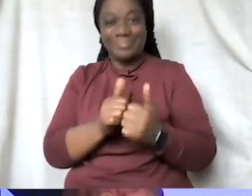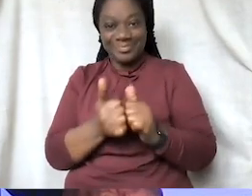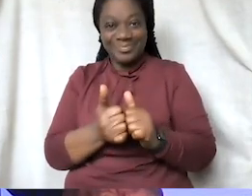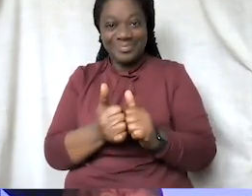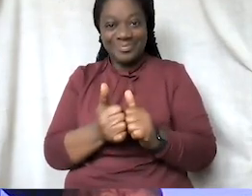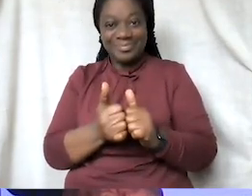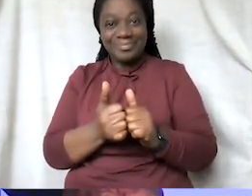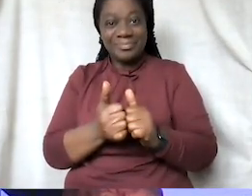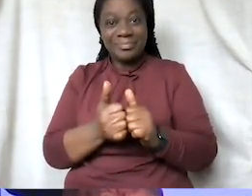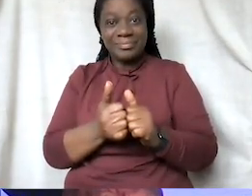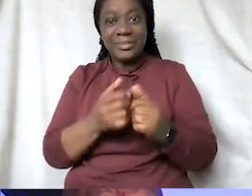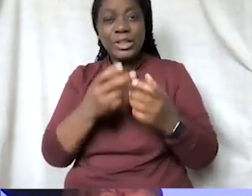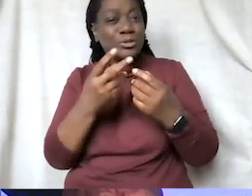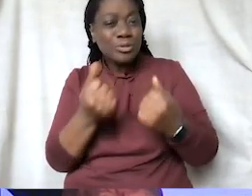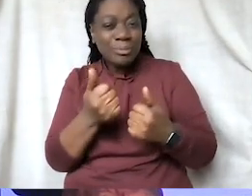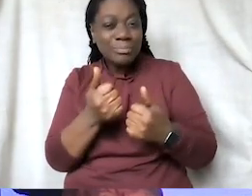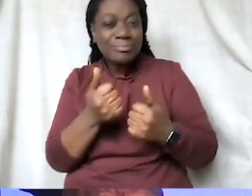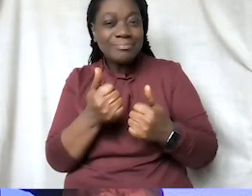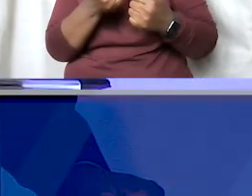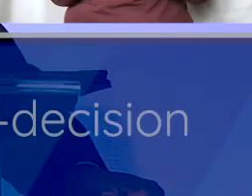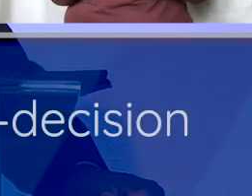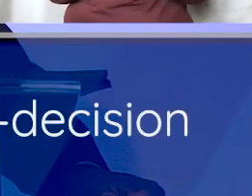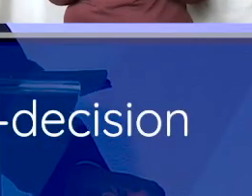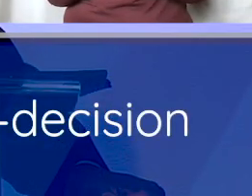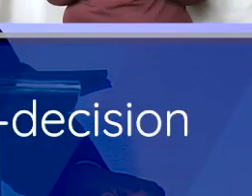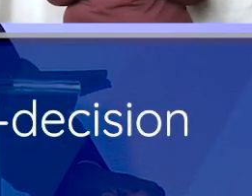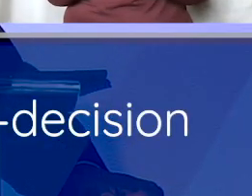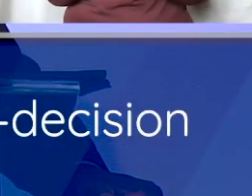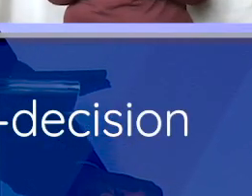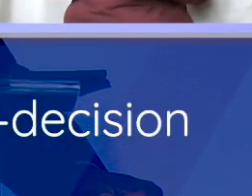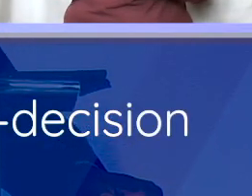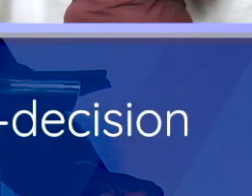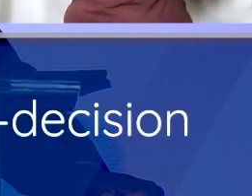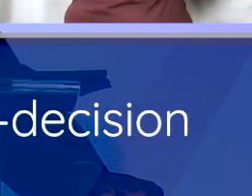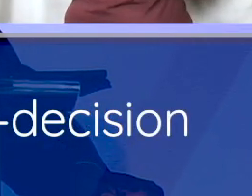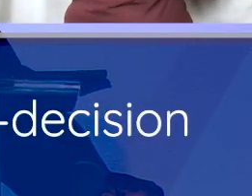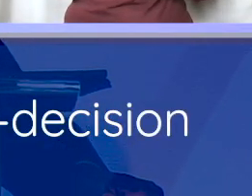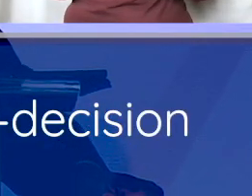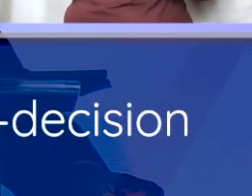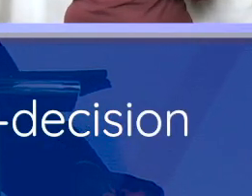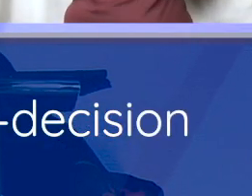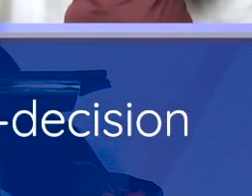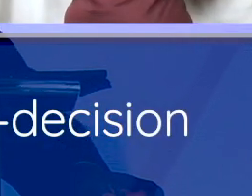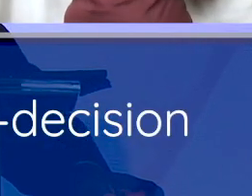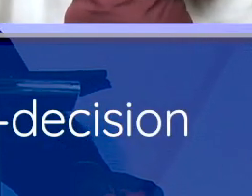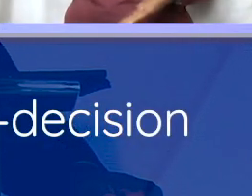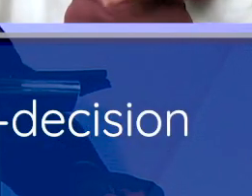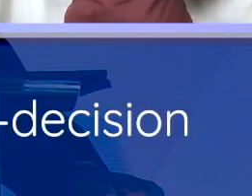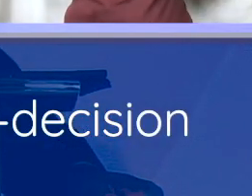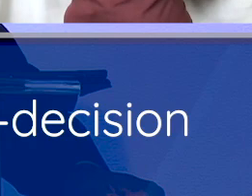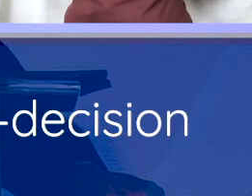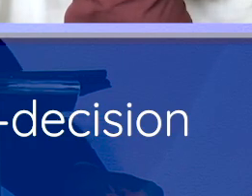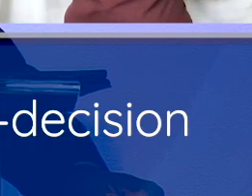you who are yet to make that decision, we would like you to fill up the decision card that can